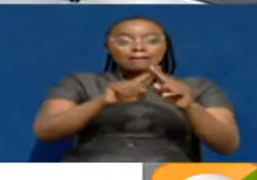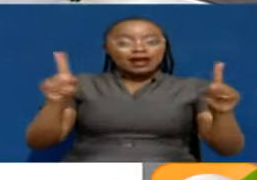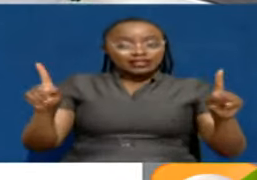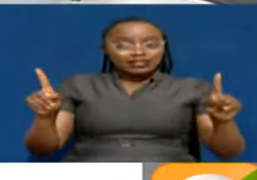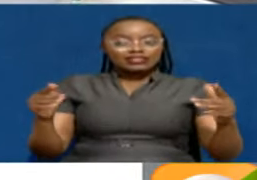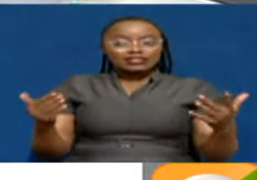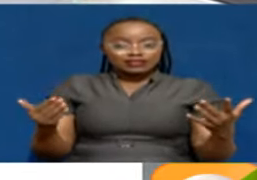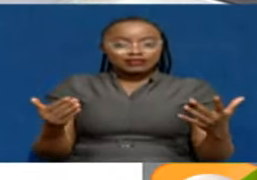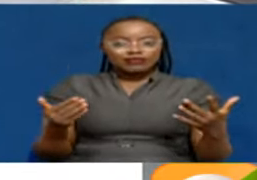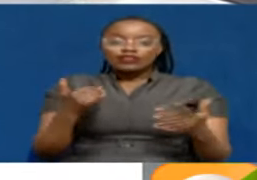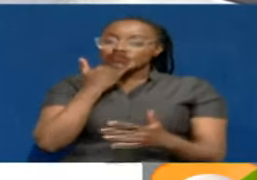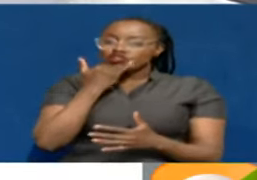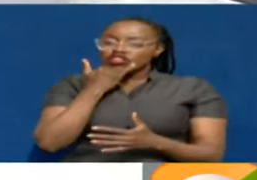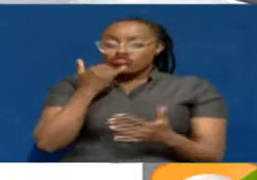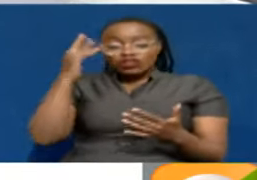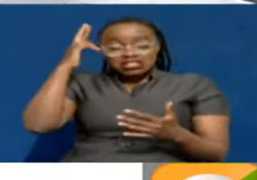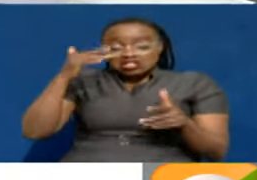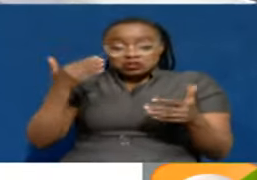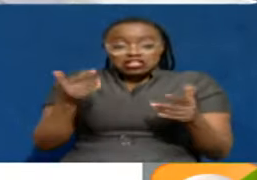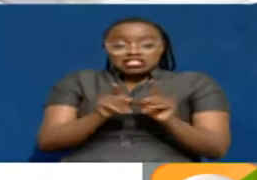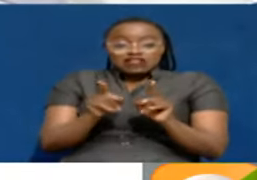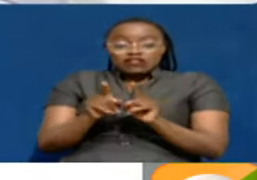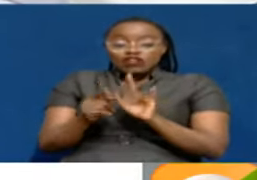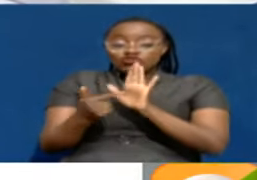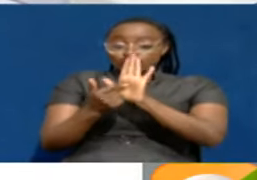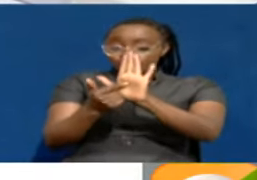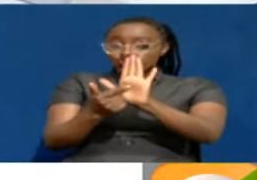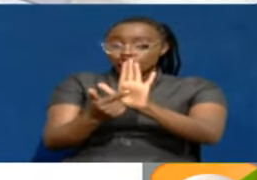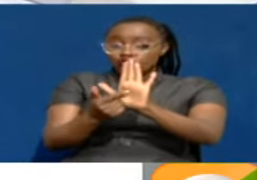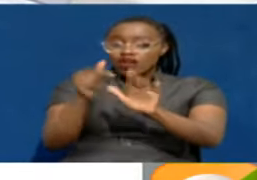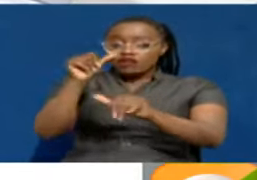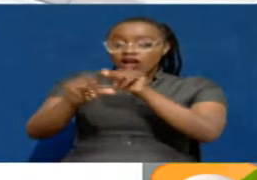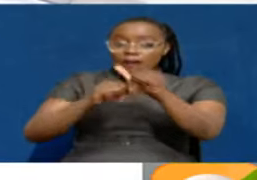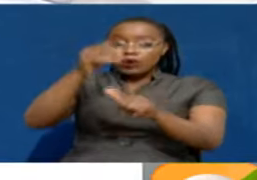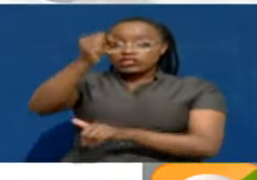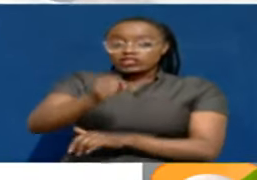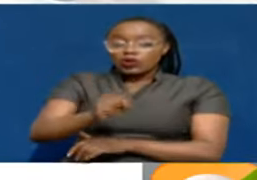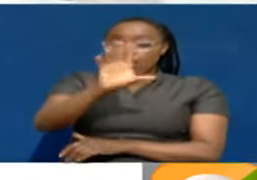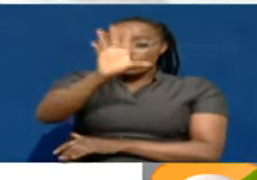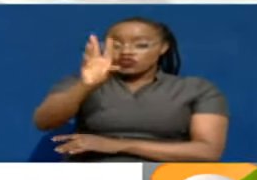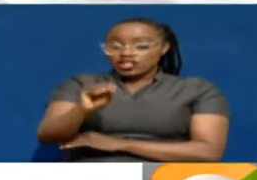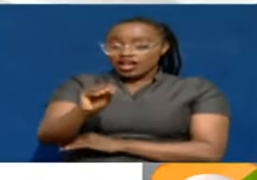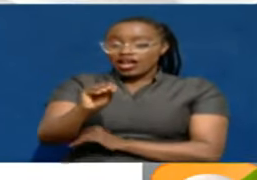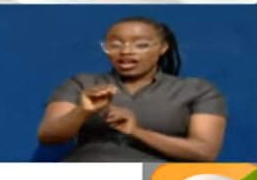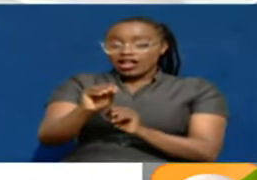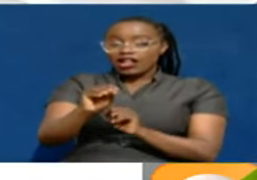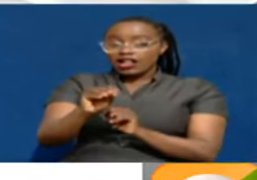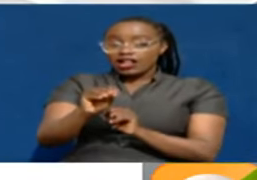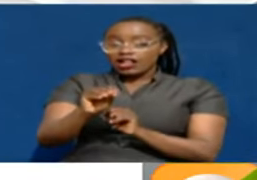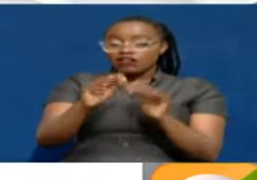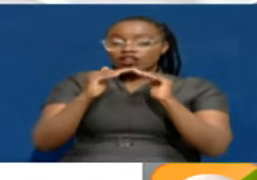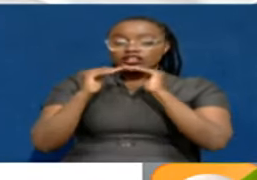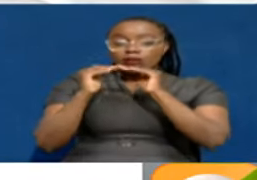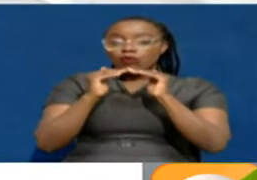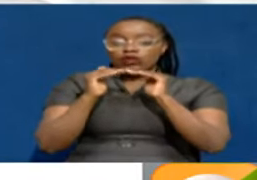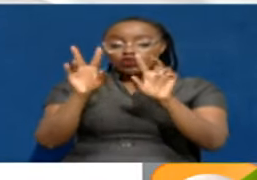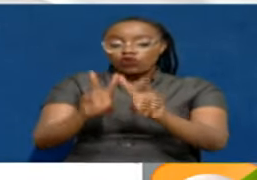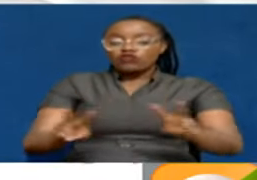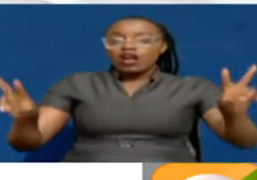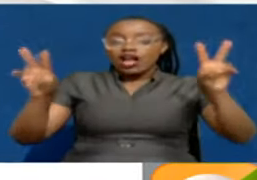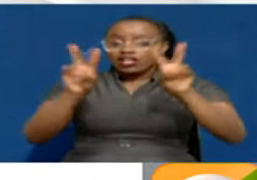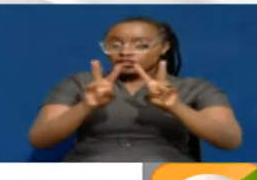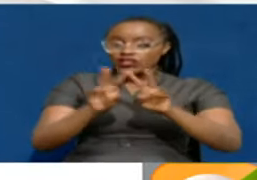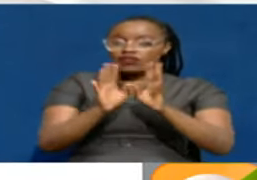but for the wrong reasons. As a statement yeah. about the South African democratic